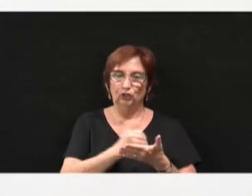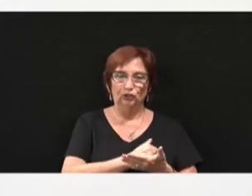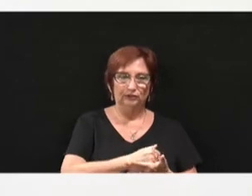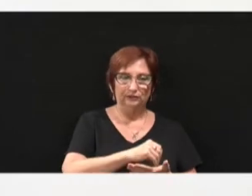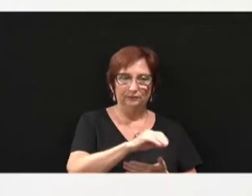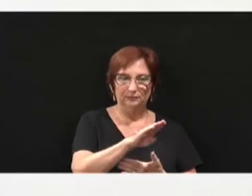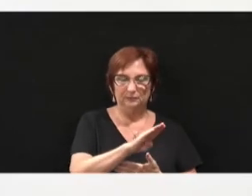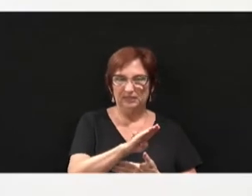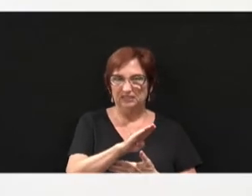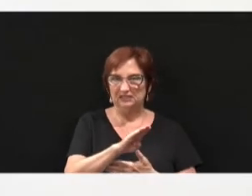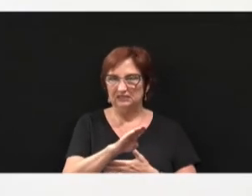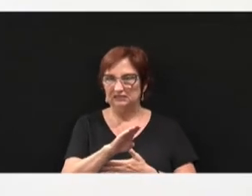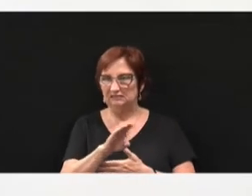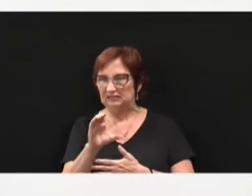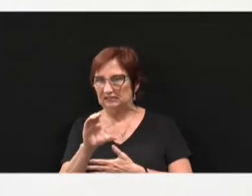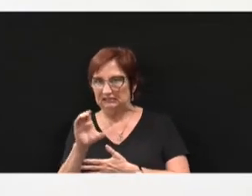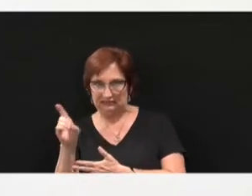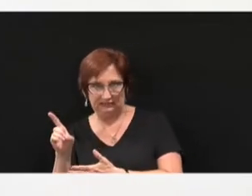confused, right?